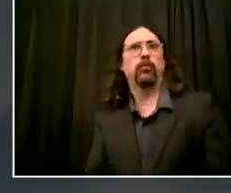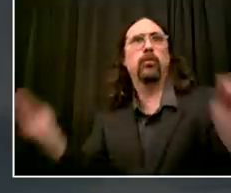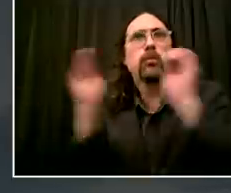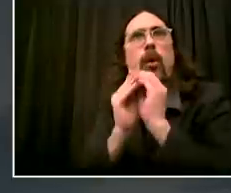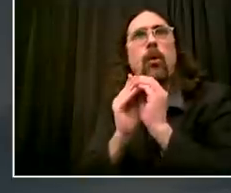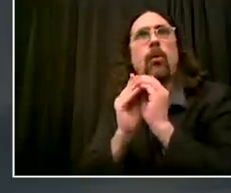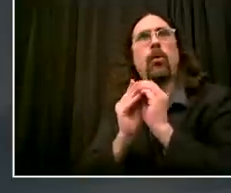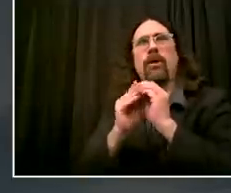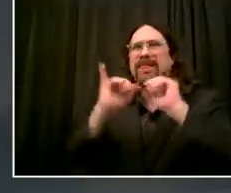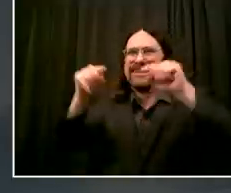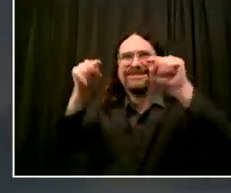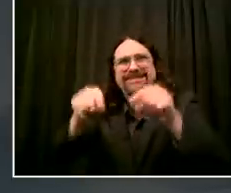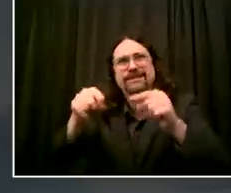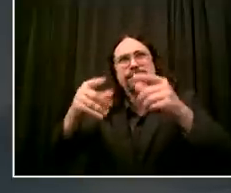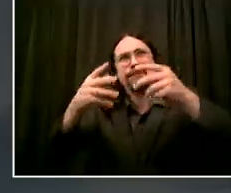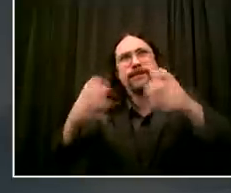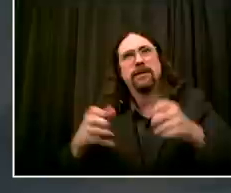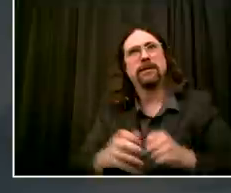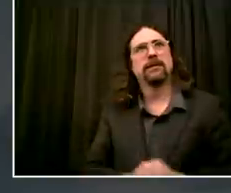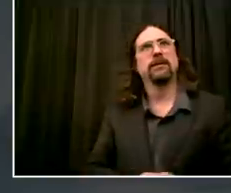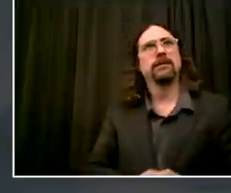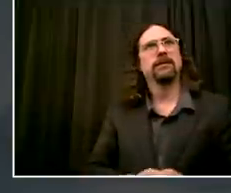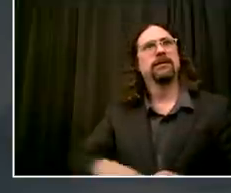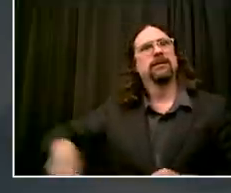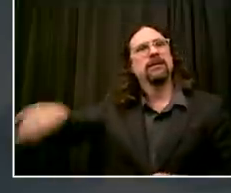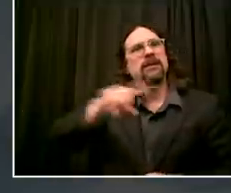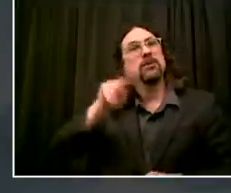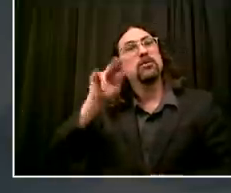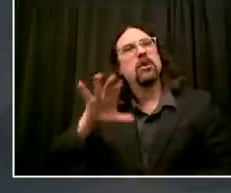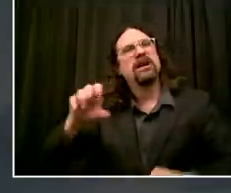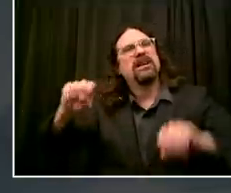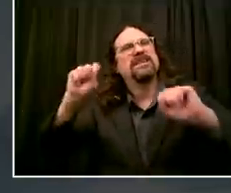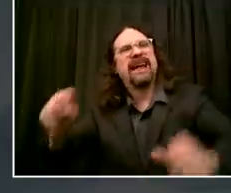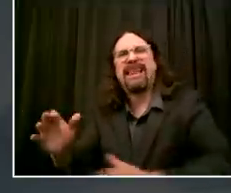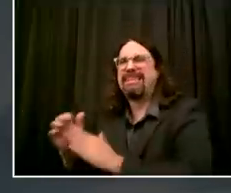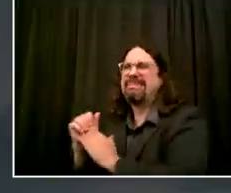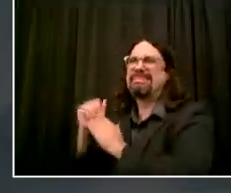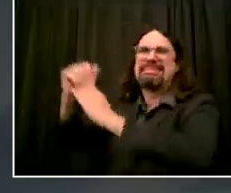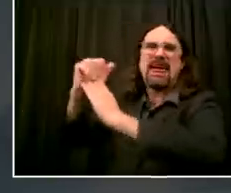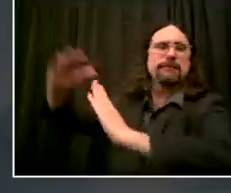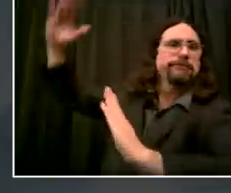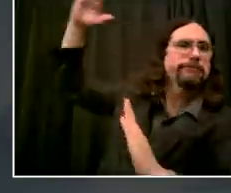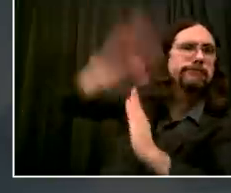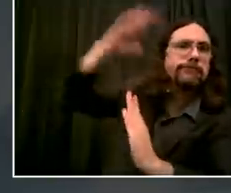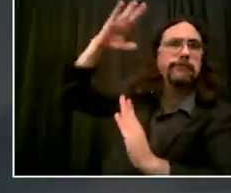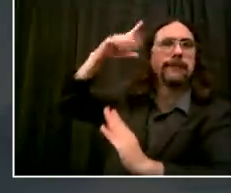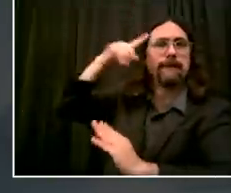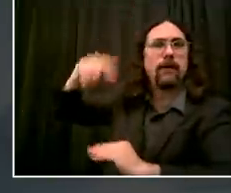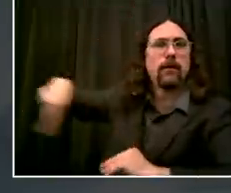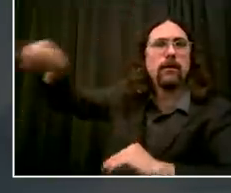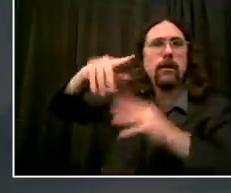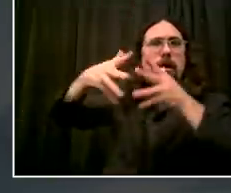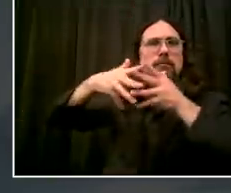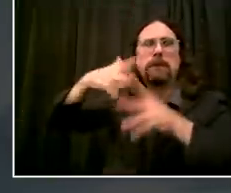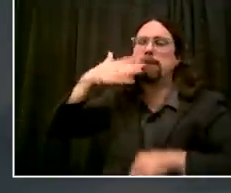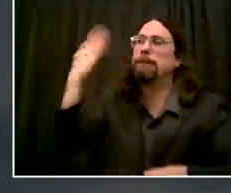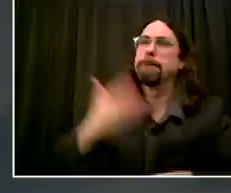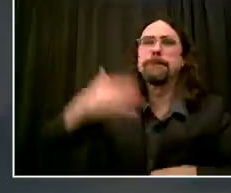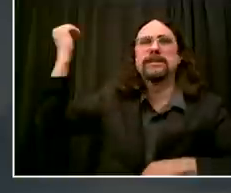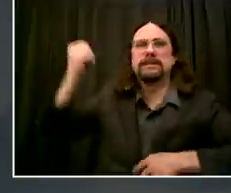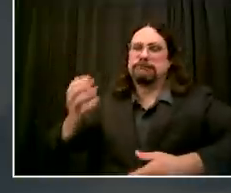Hoffman, who's the community affairs head, Juanita Holmes, who's in charge of school safety, were all put into